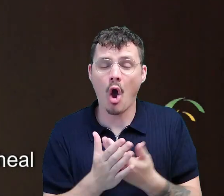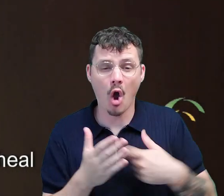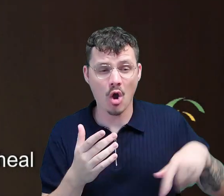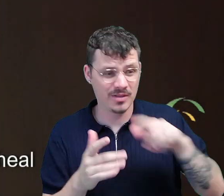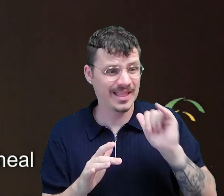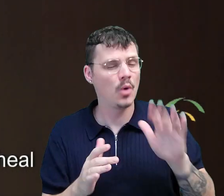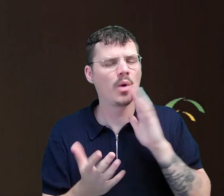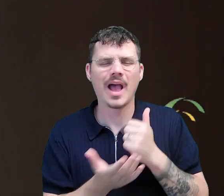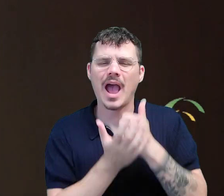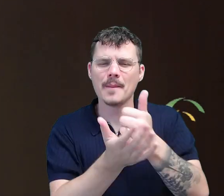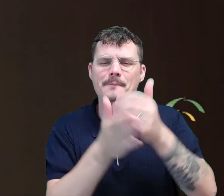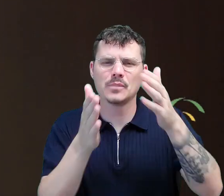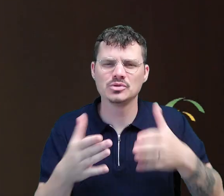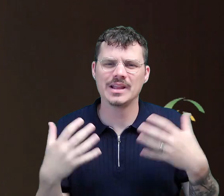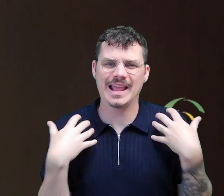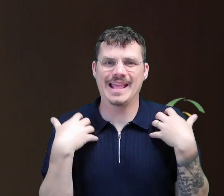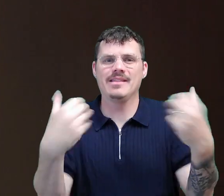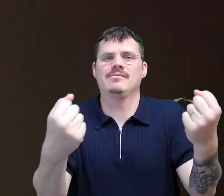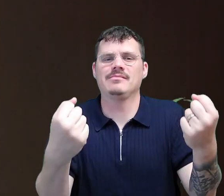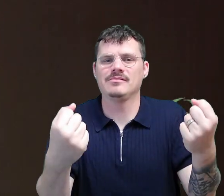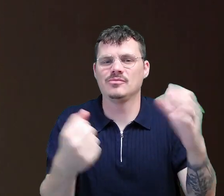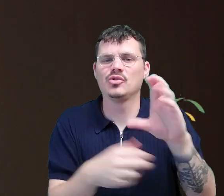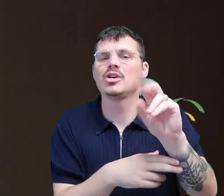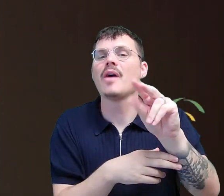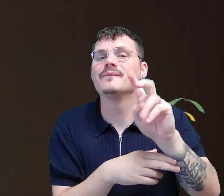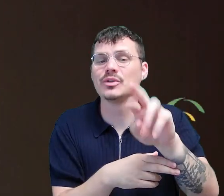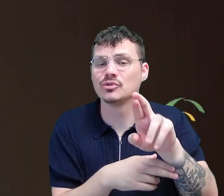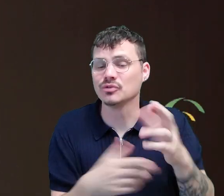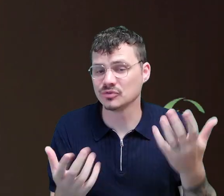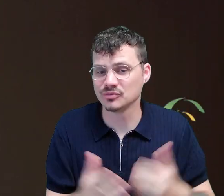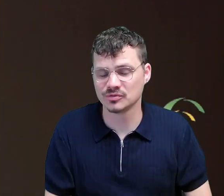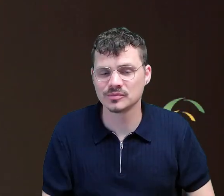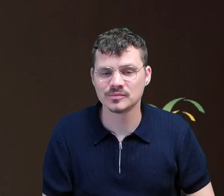help a person heal and recover as well as possible.